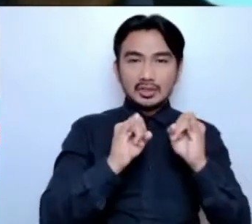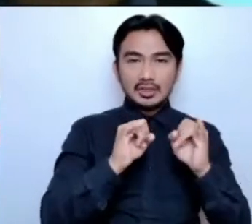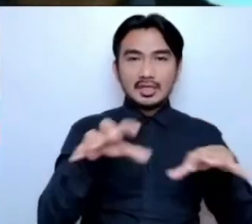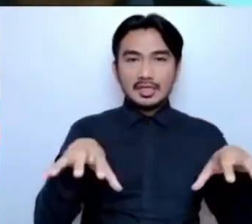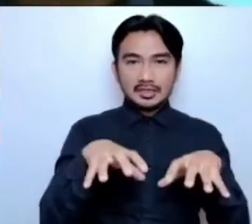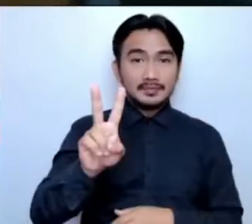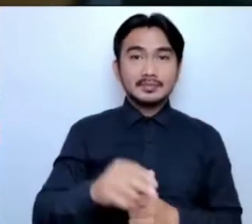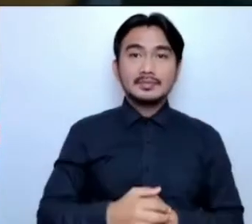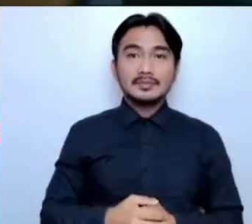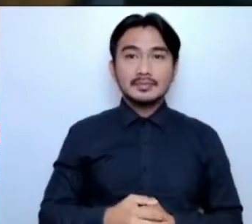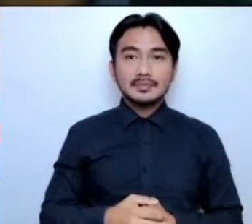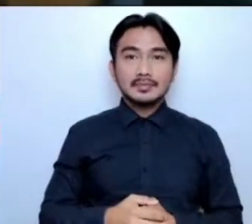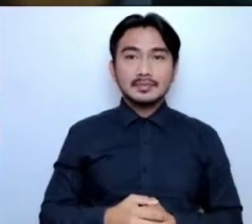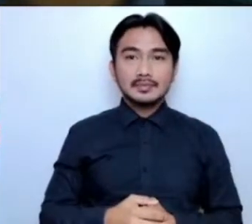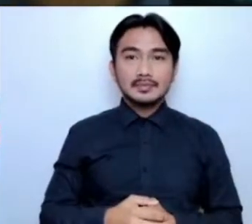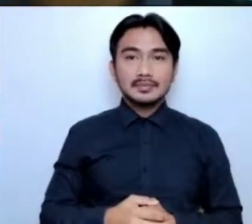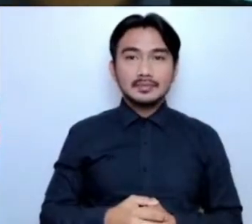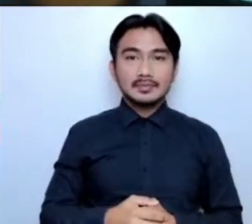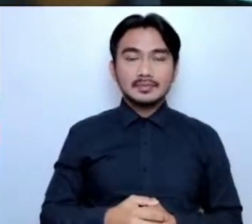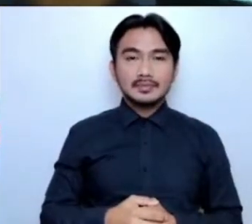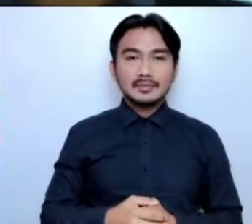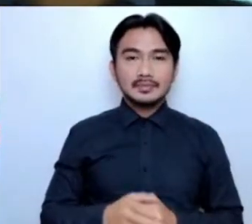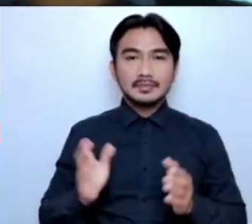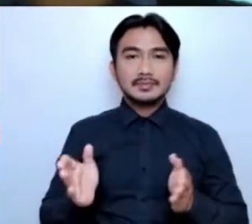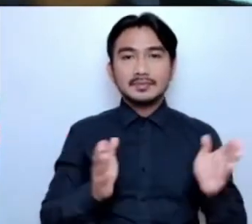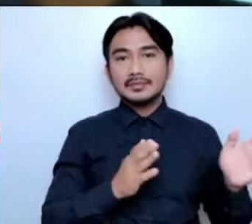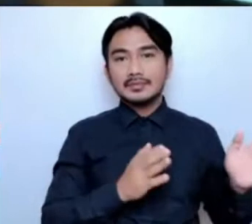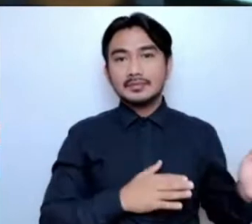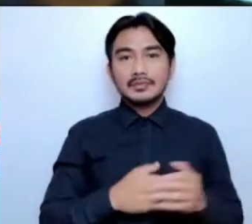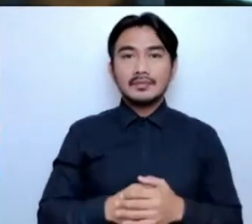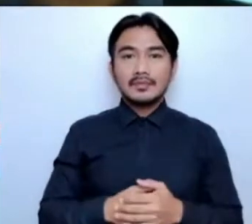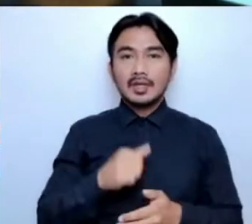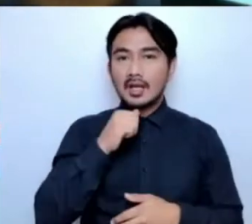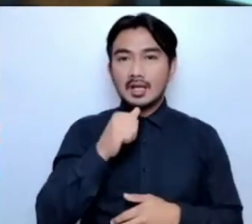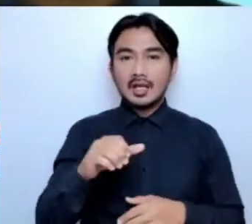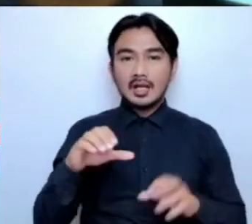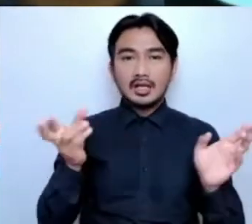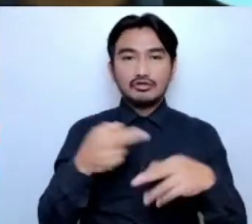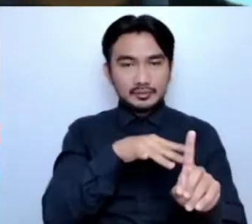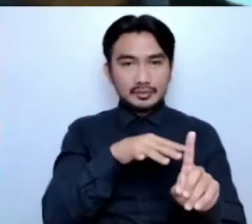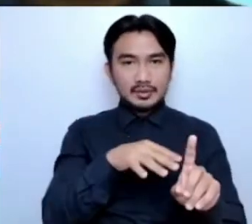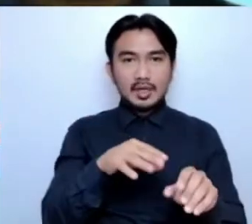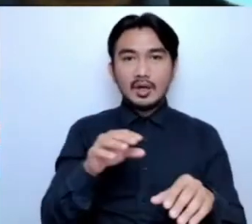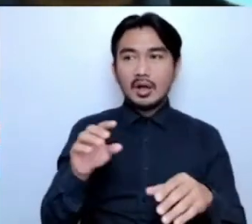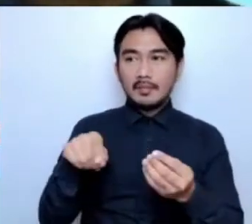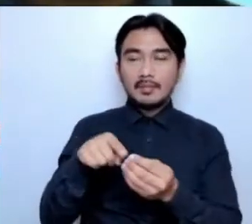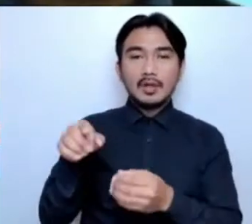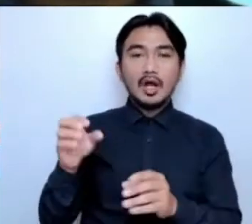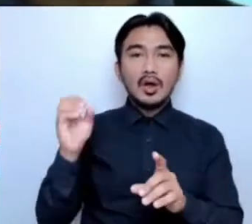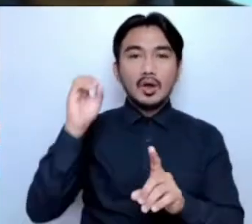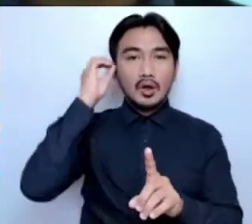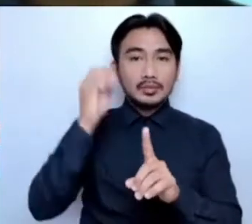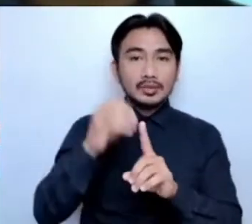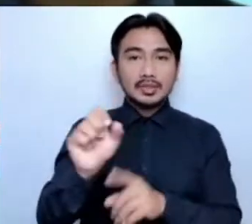for objective two. Our next non-classroom observable indicator is objective 11. It says here,